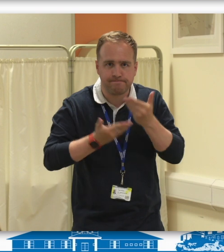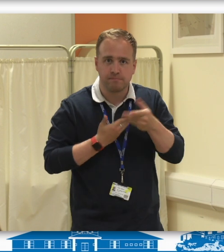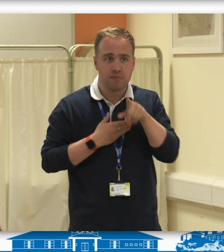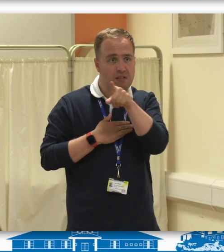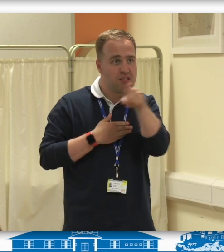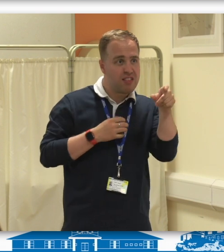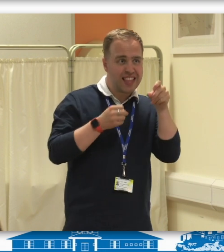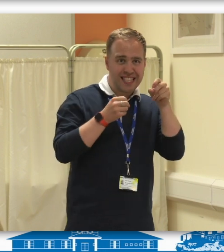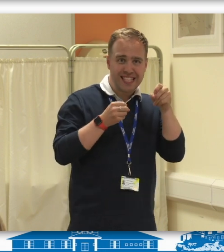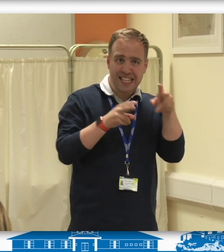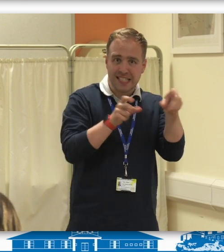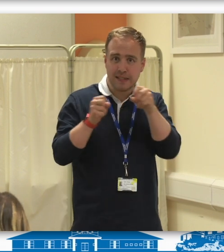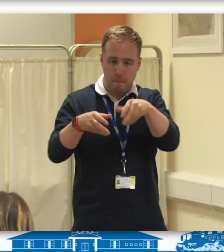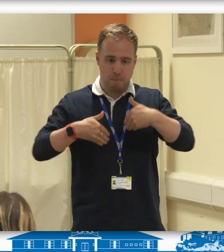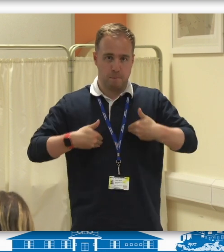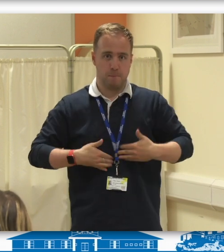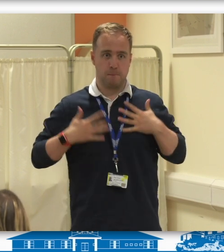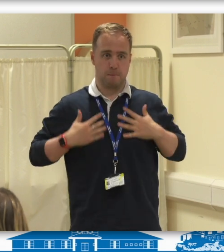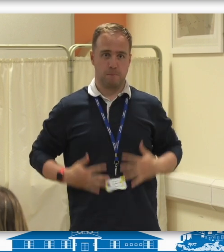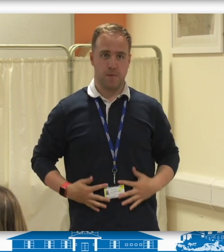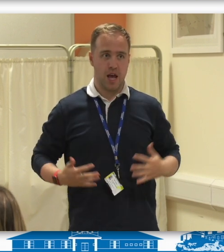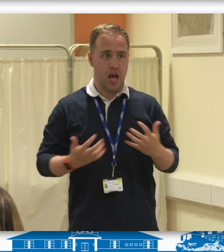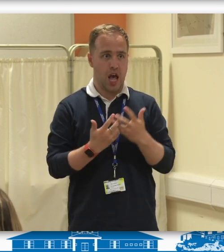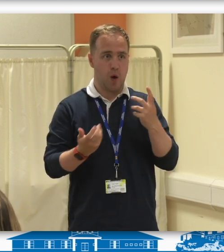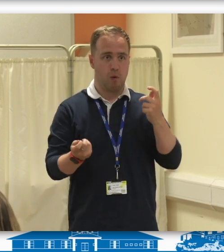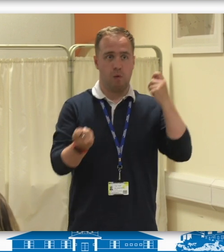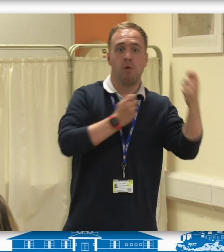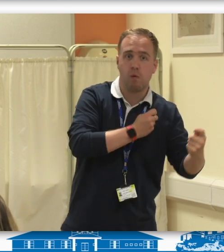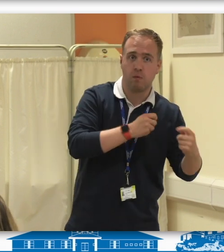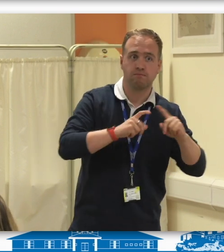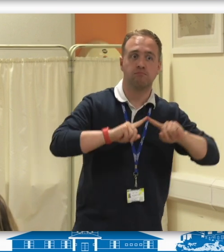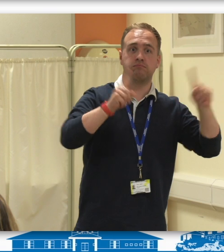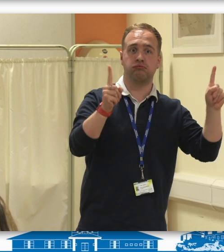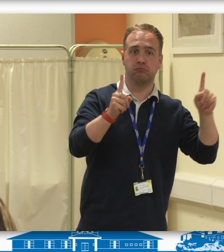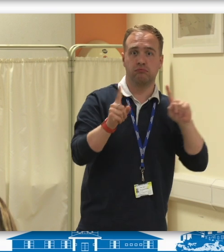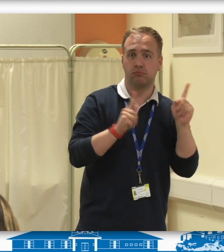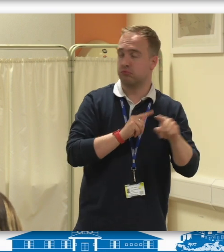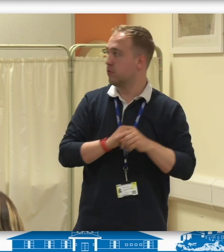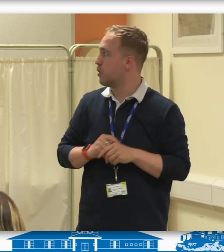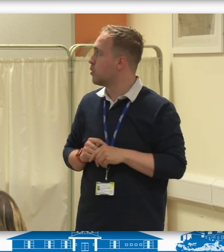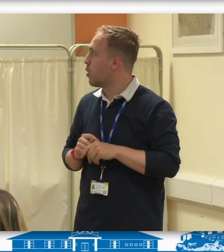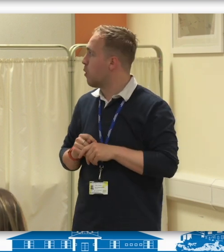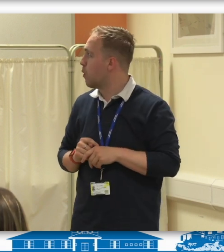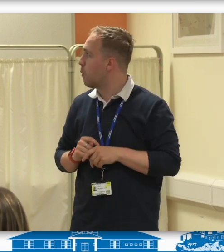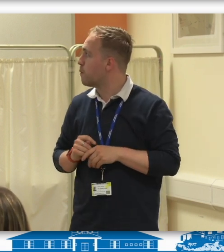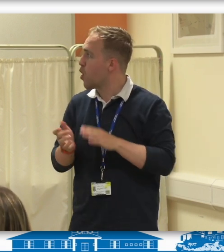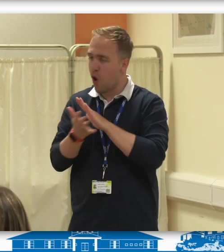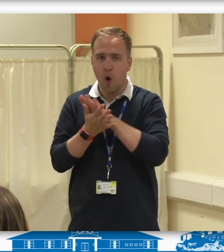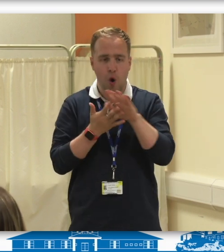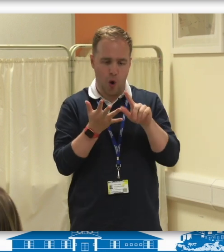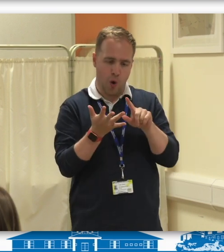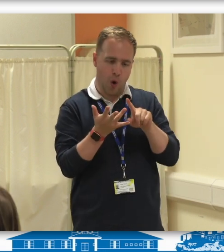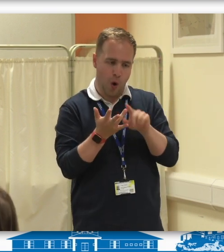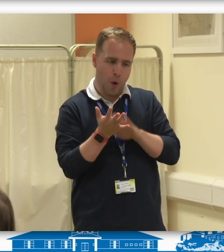systems responsible for homeostasis can become dysregulated. So homeostasis can be defined as the